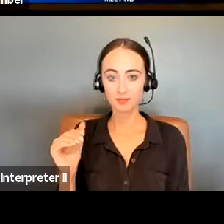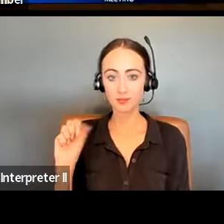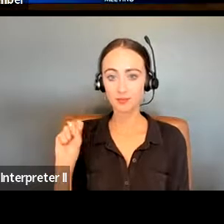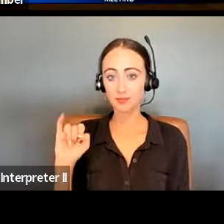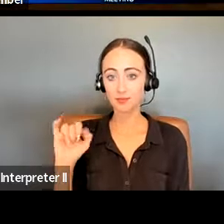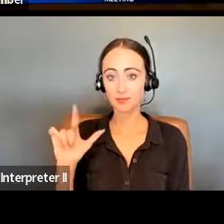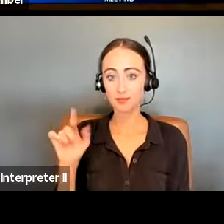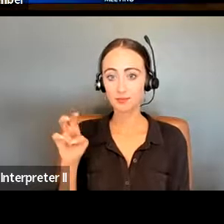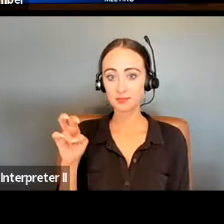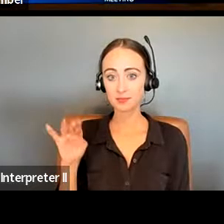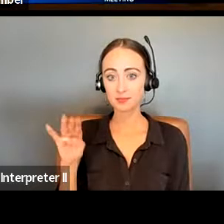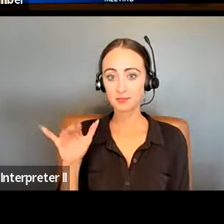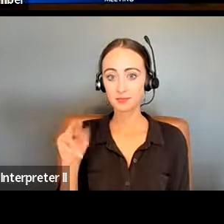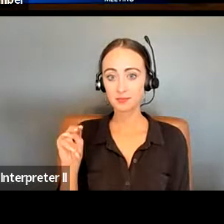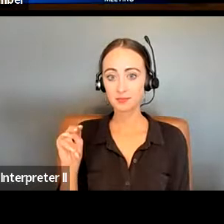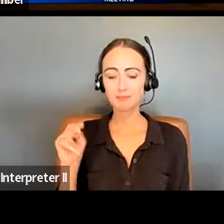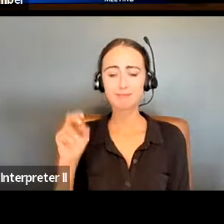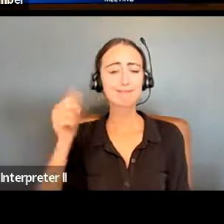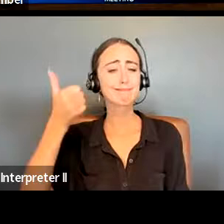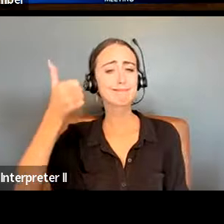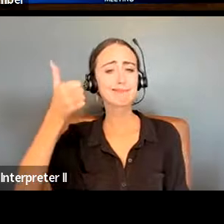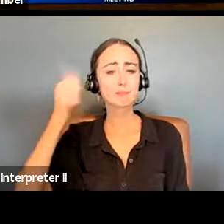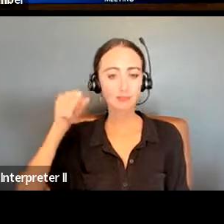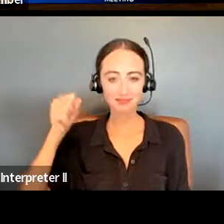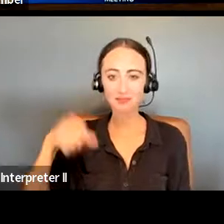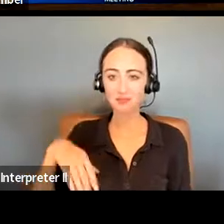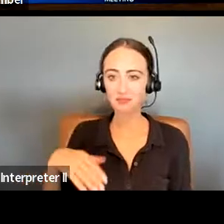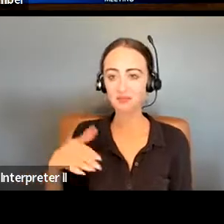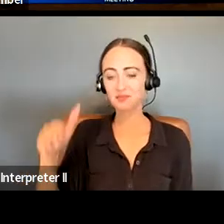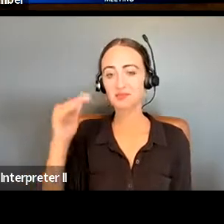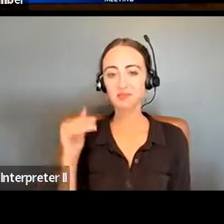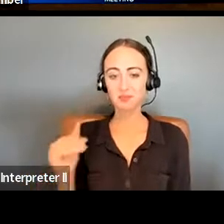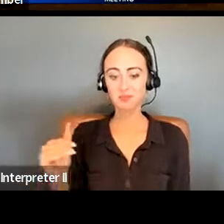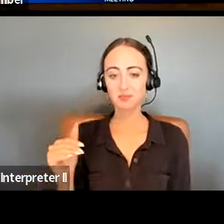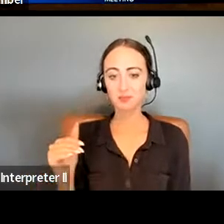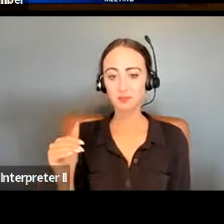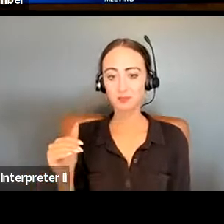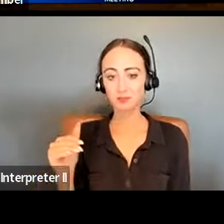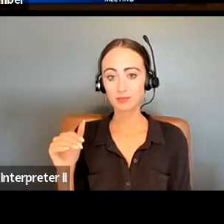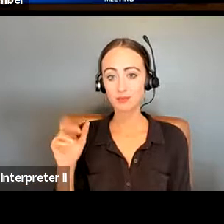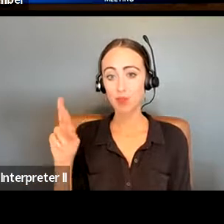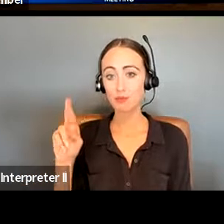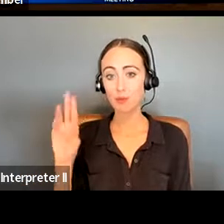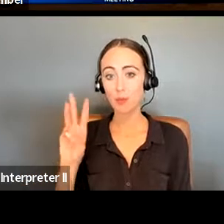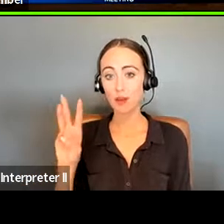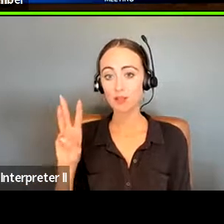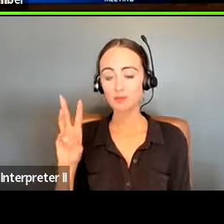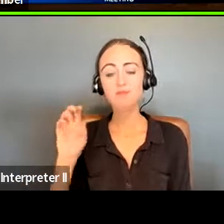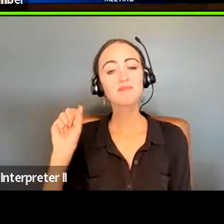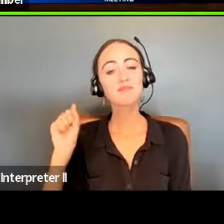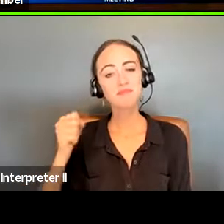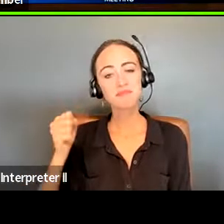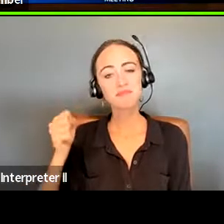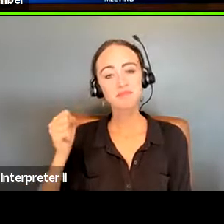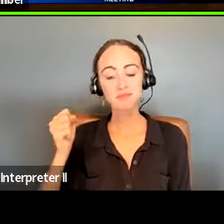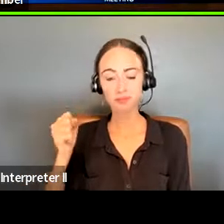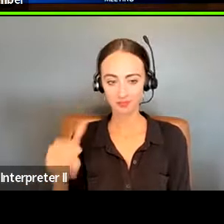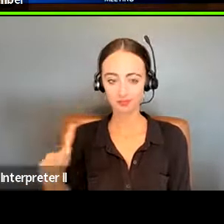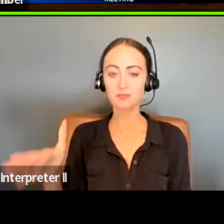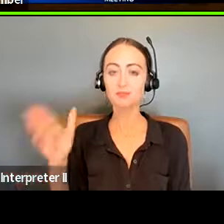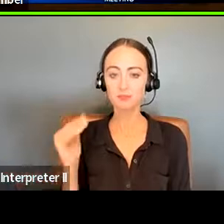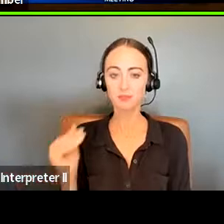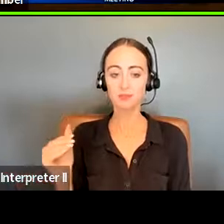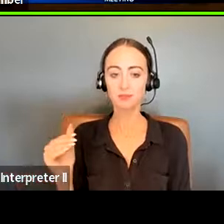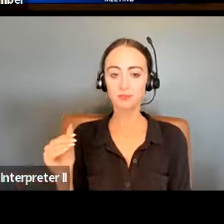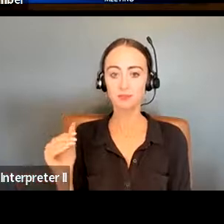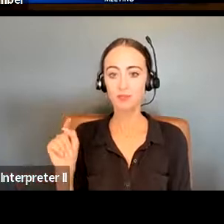Silverman. All for it, yes. Councilmember Silverman votes yes. Councilmember Robert White. Yes. Councilmember Robert White votes